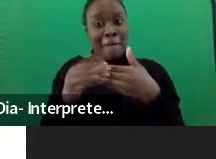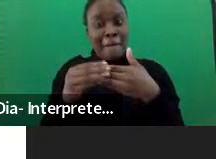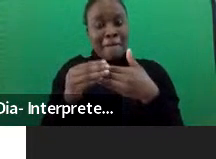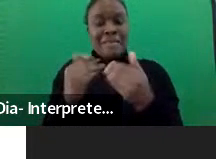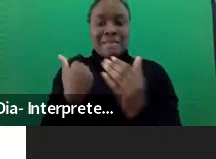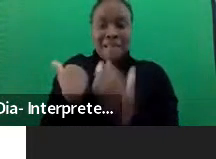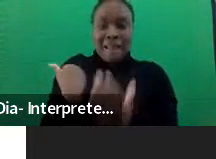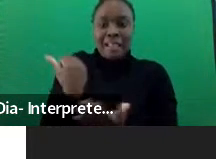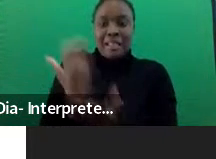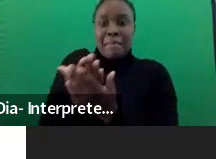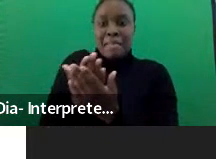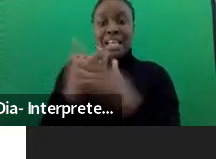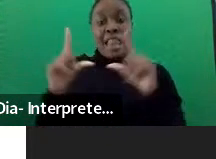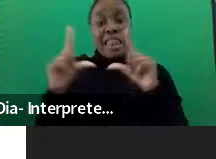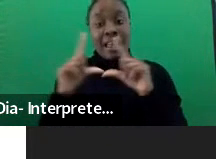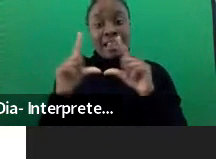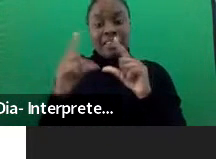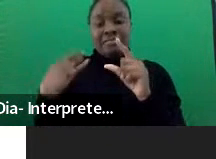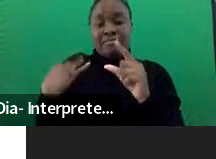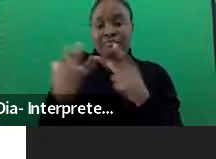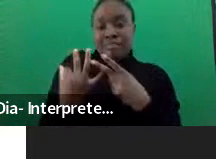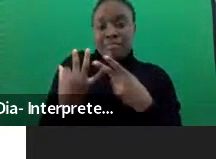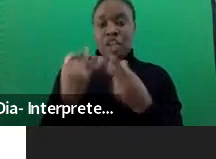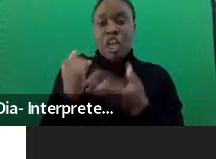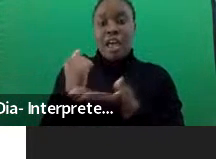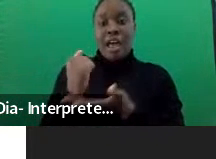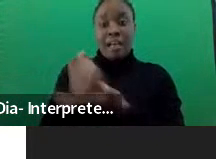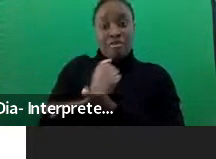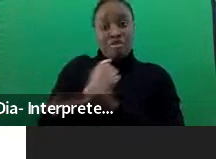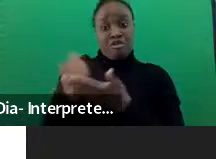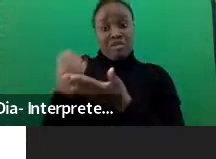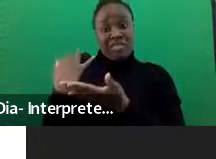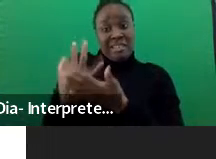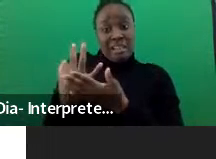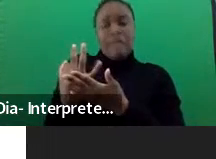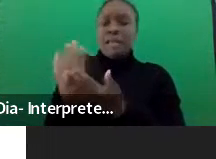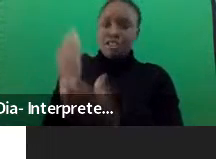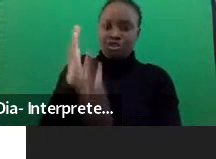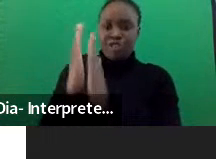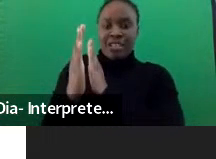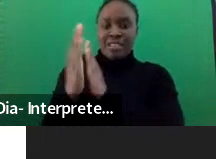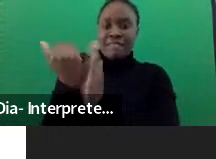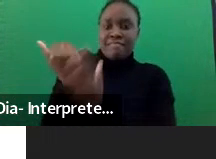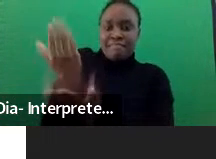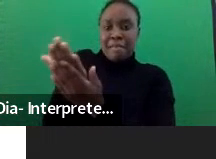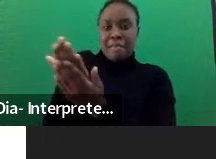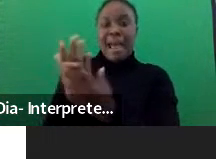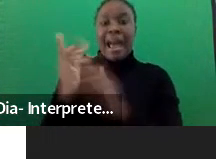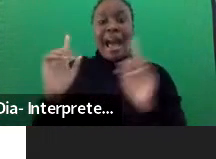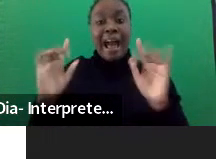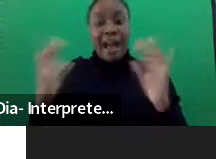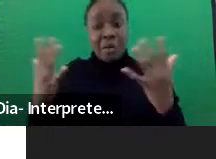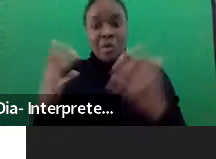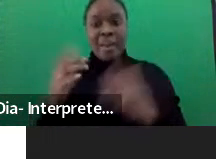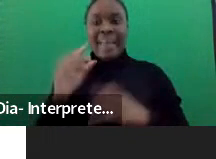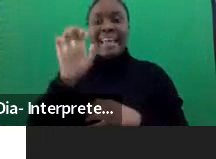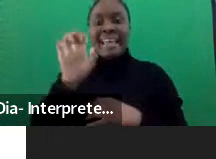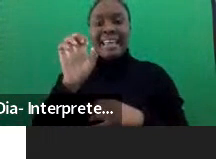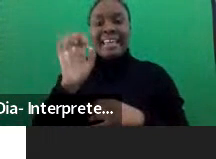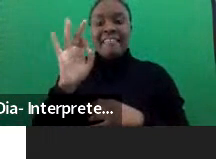their licensing and registration applications to customs through the e-filing